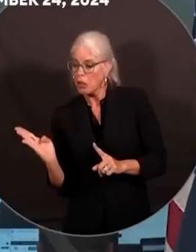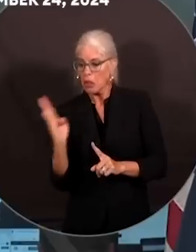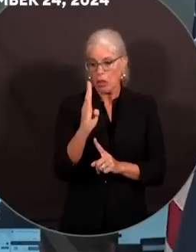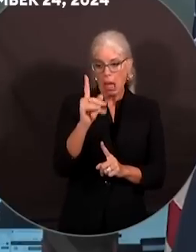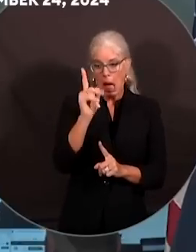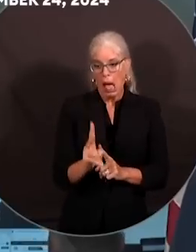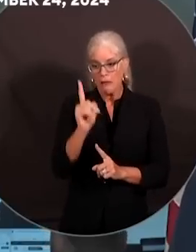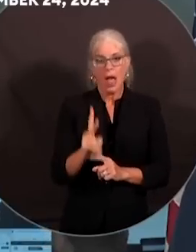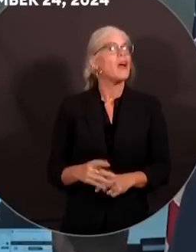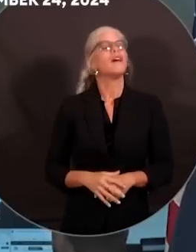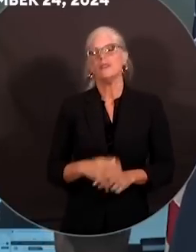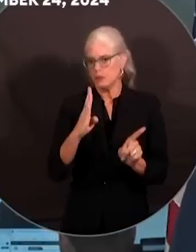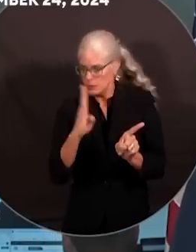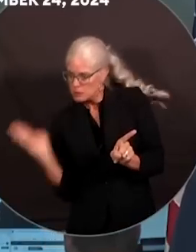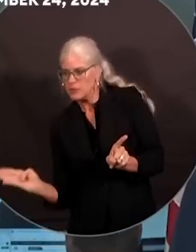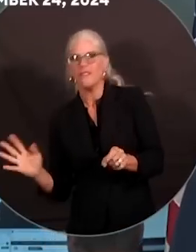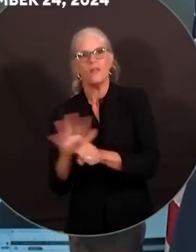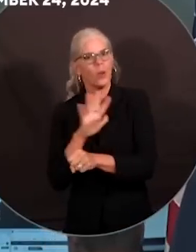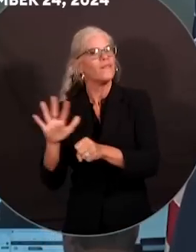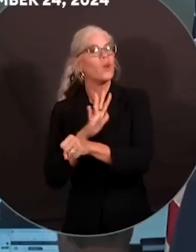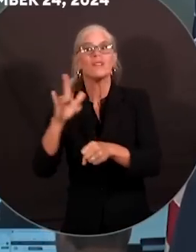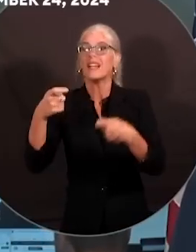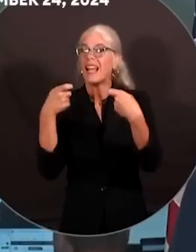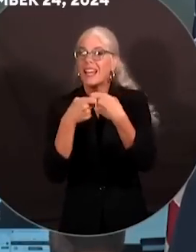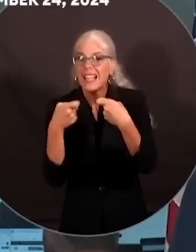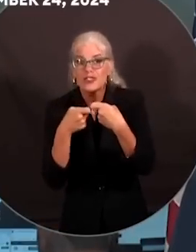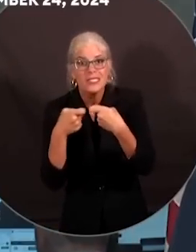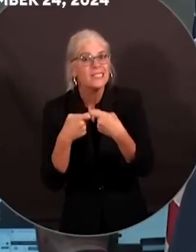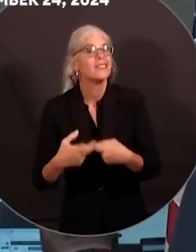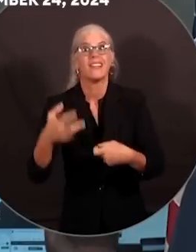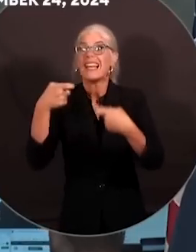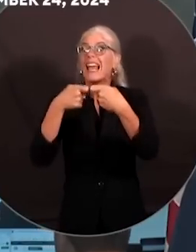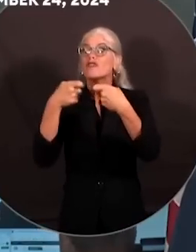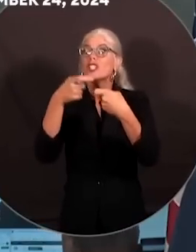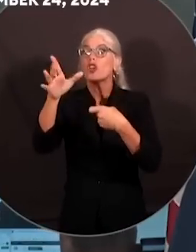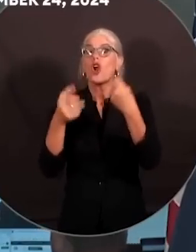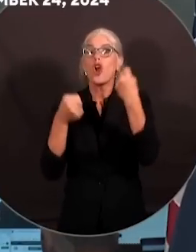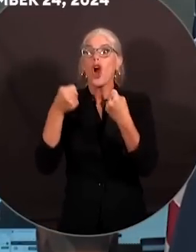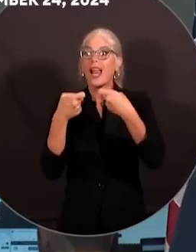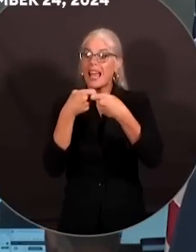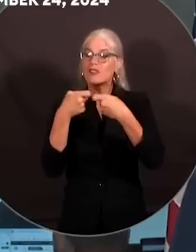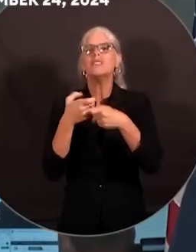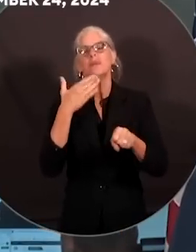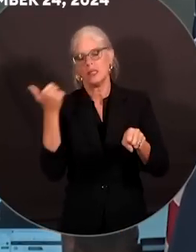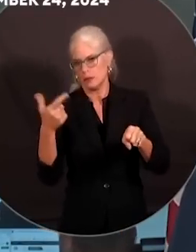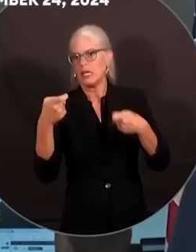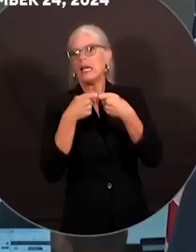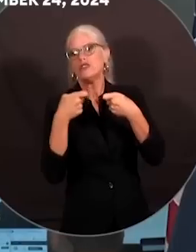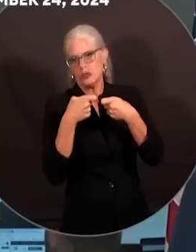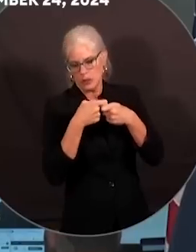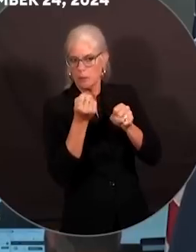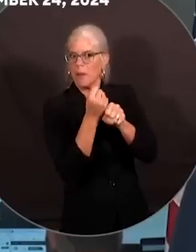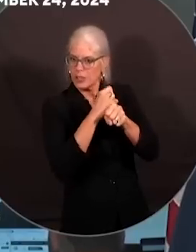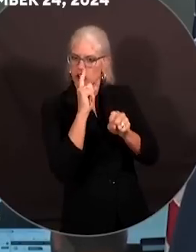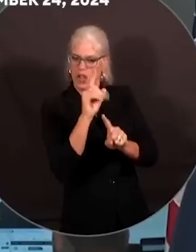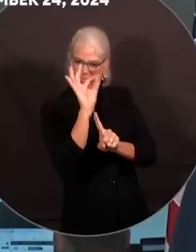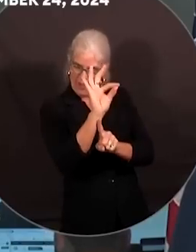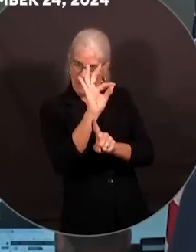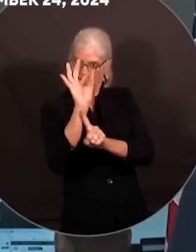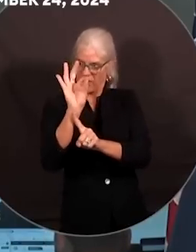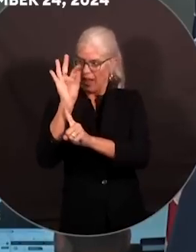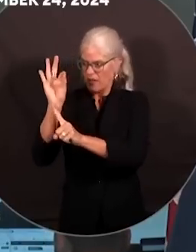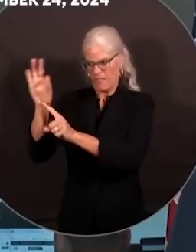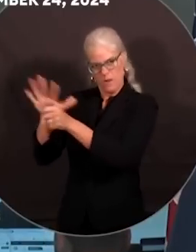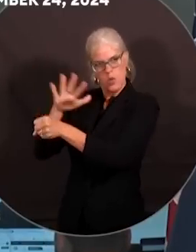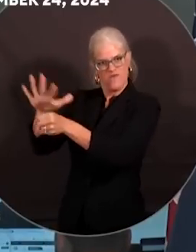your electric vehicles as well as your gas-powered vehicles. Also encourage you to follow us on social media links. We are on